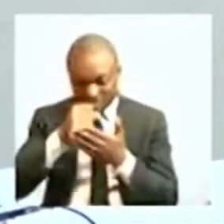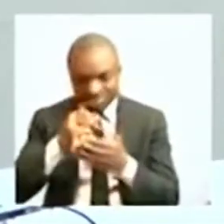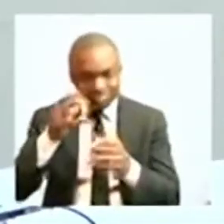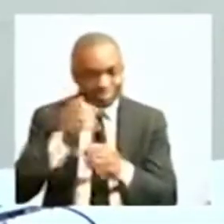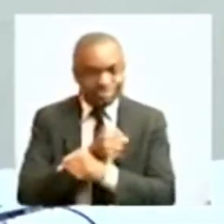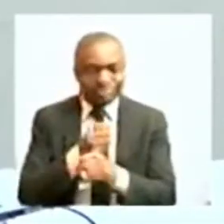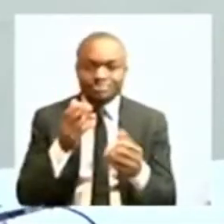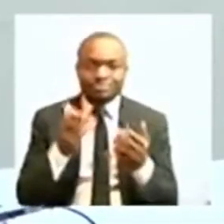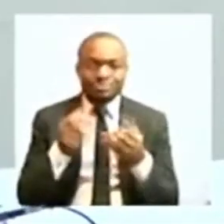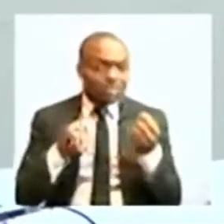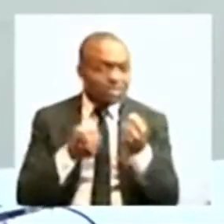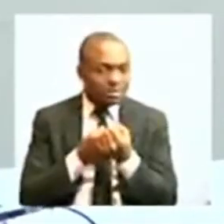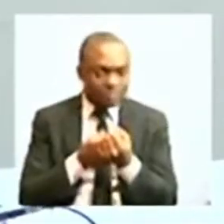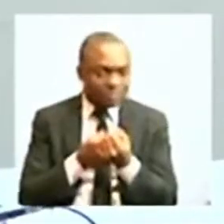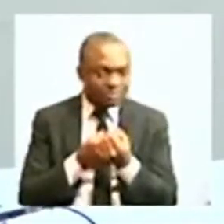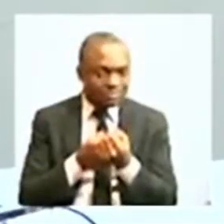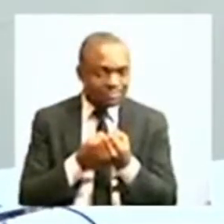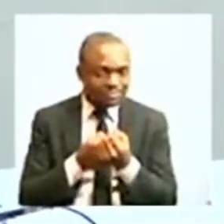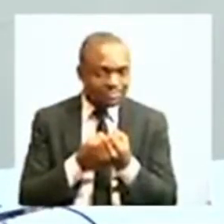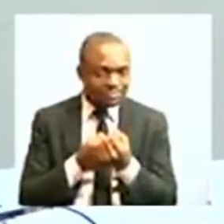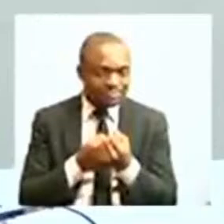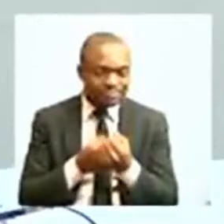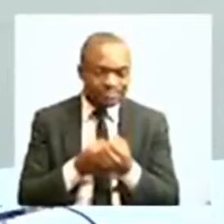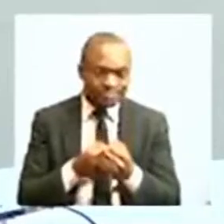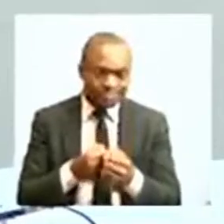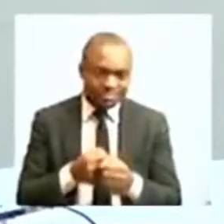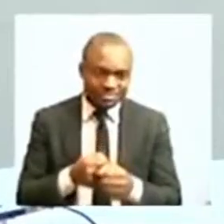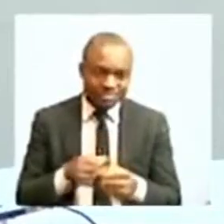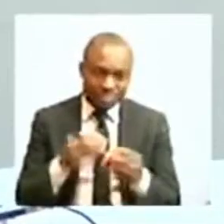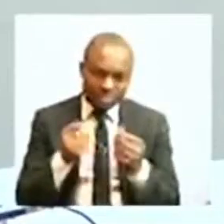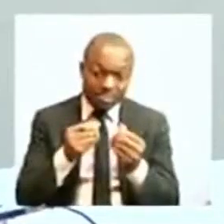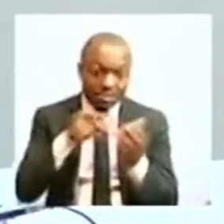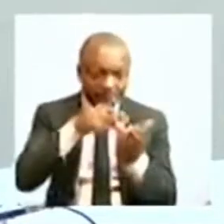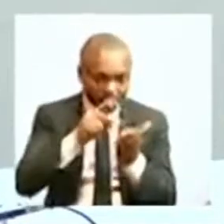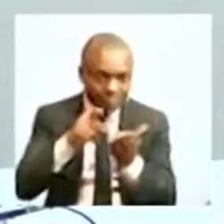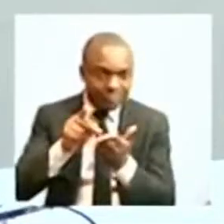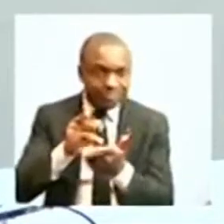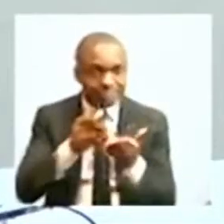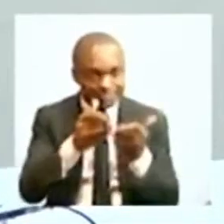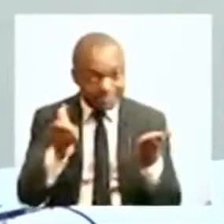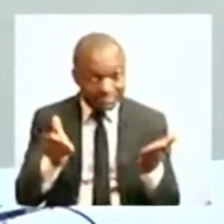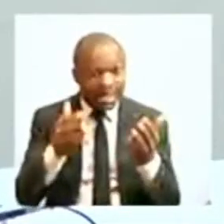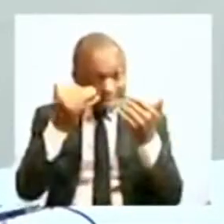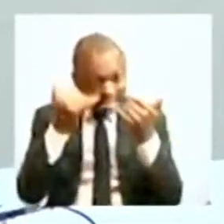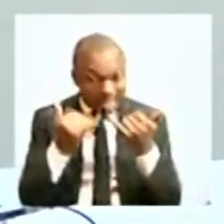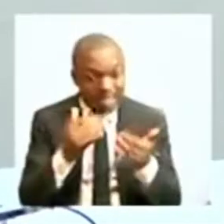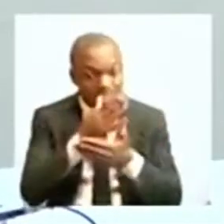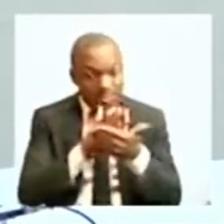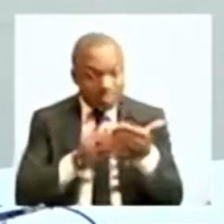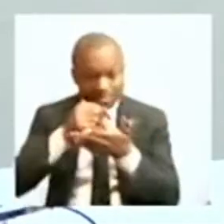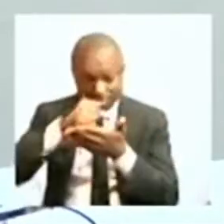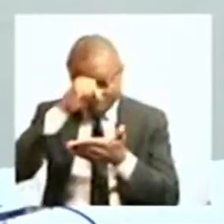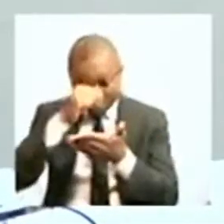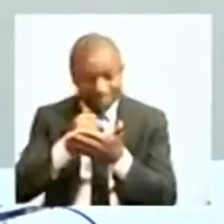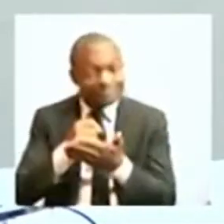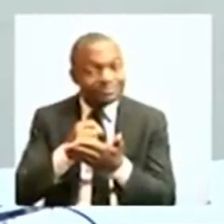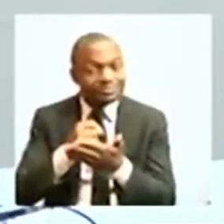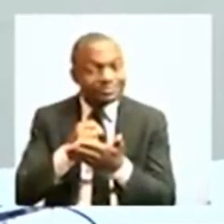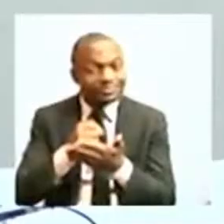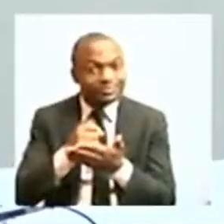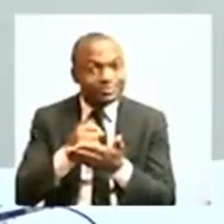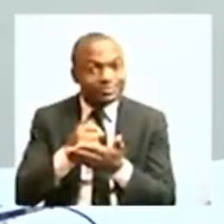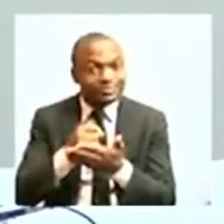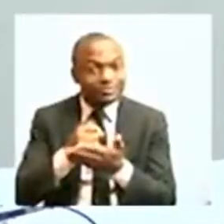the support that is commensurate to the money that we are paying for them. Right now, some of the students, to